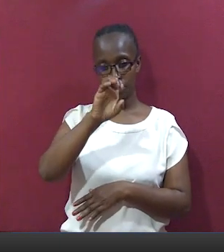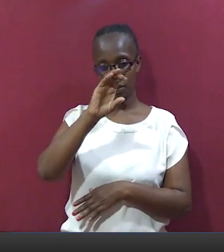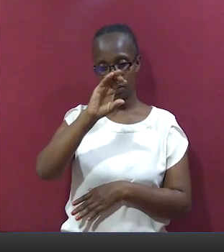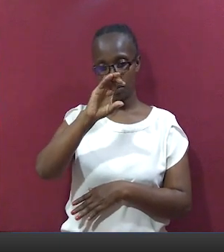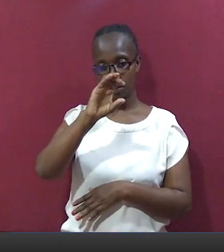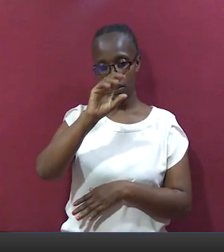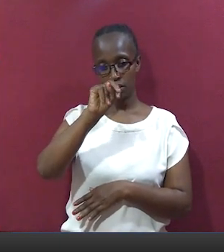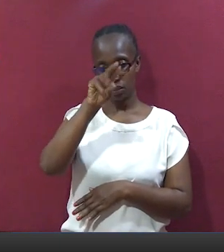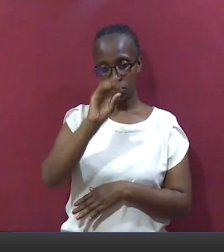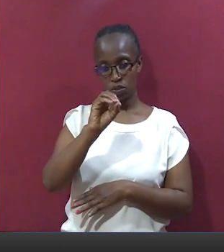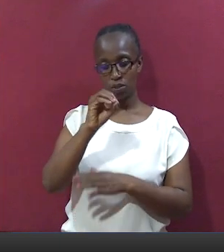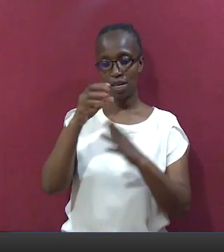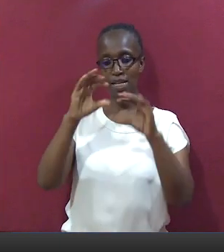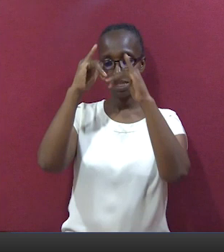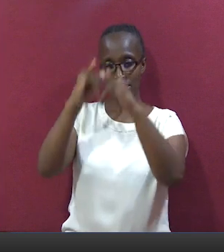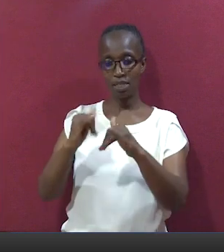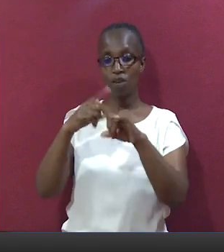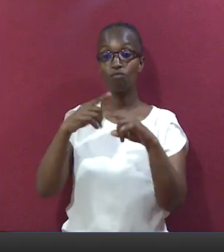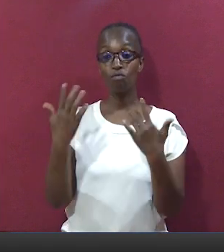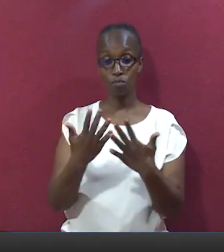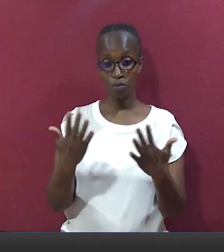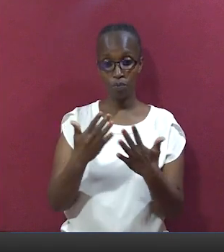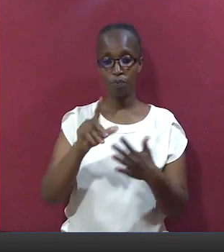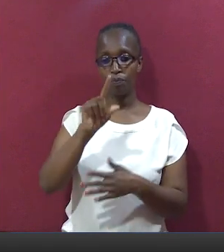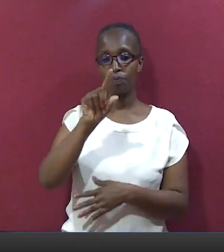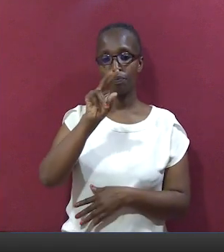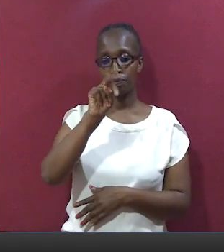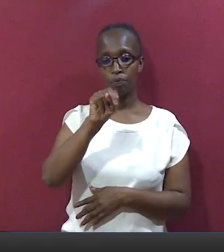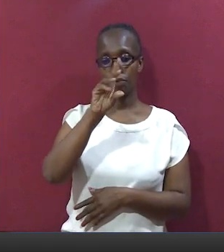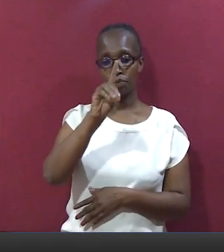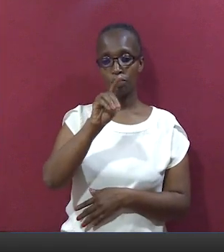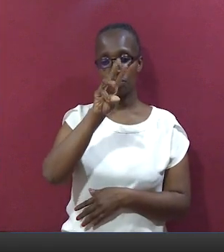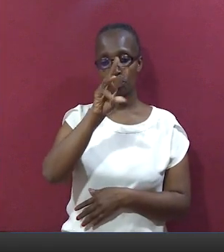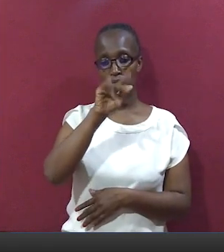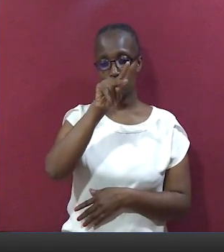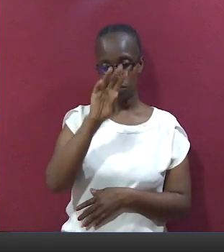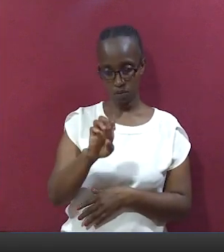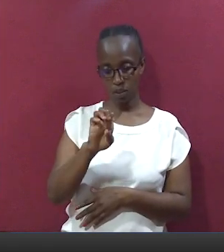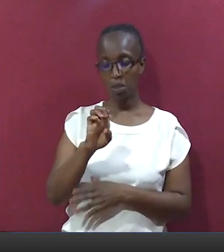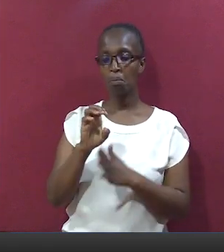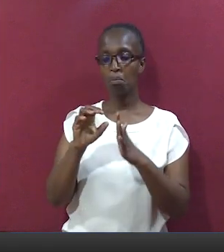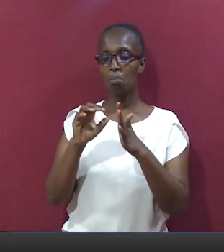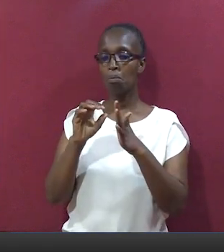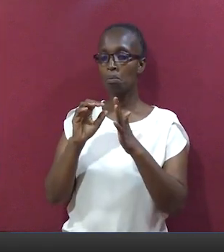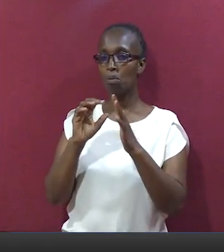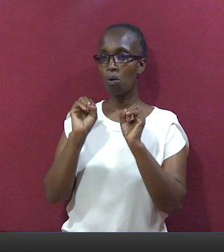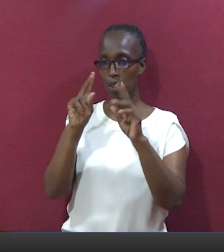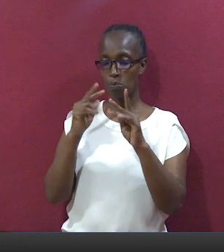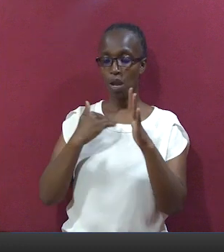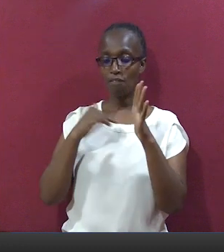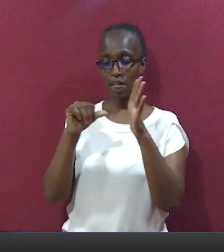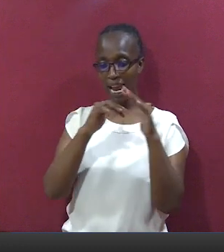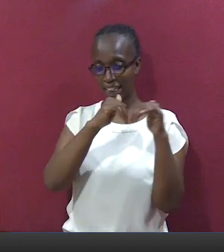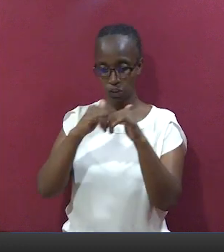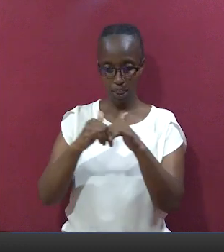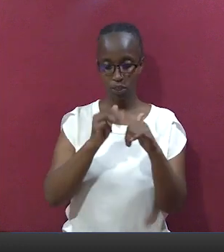is from Thwake. Your Excellency, there is a challenge. It's unfortunate that we do not have water. And even when